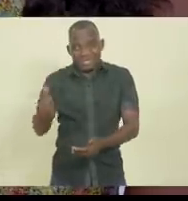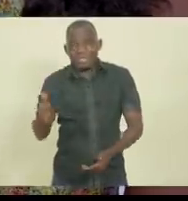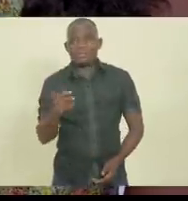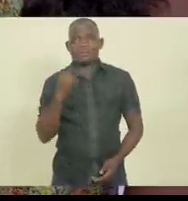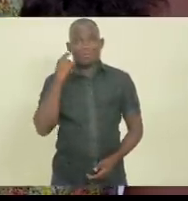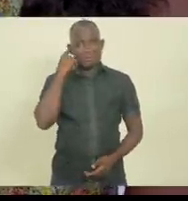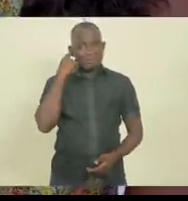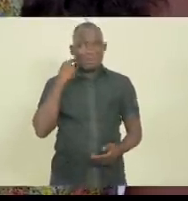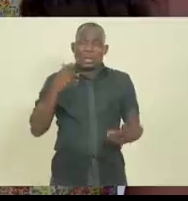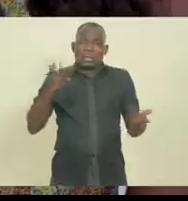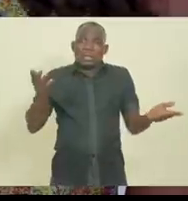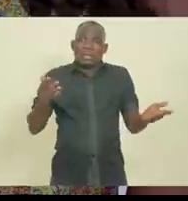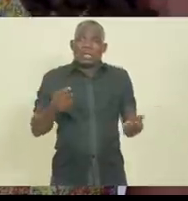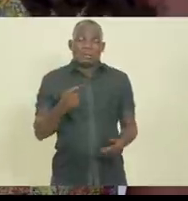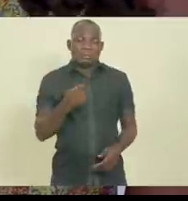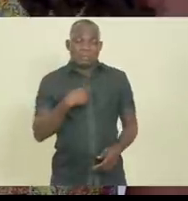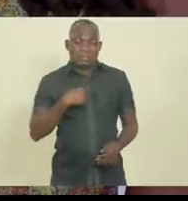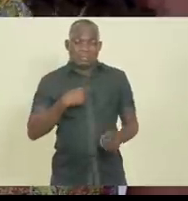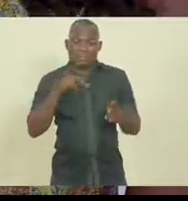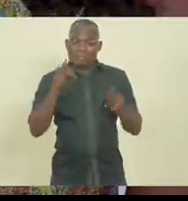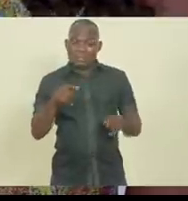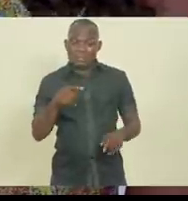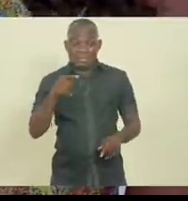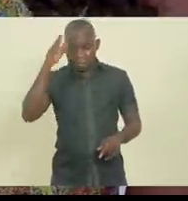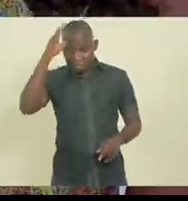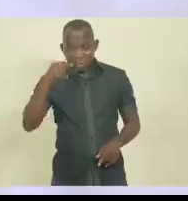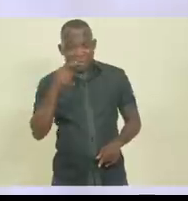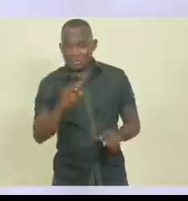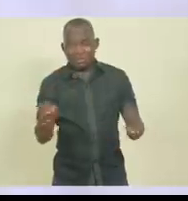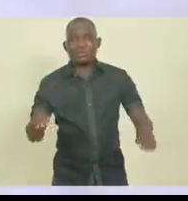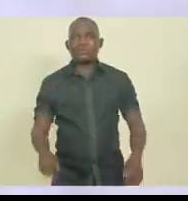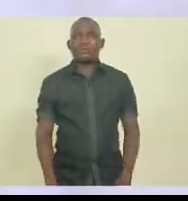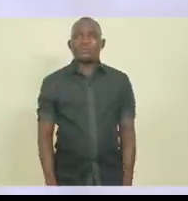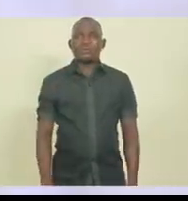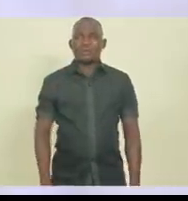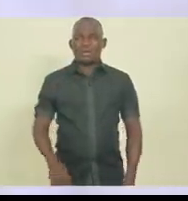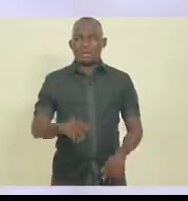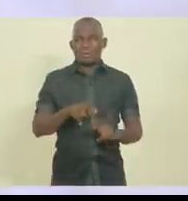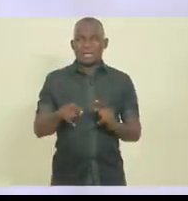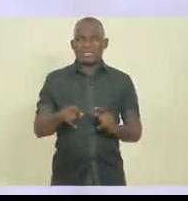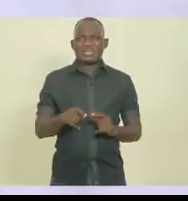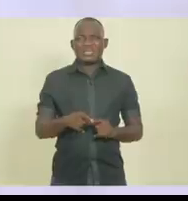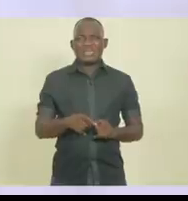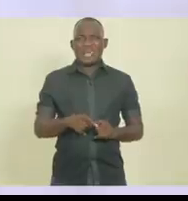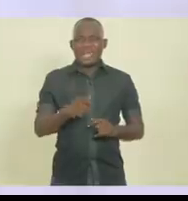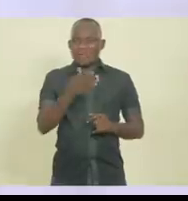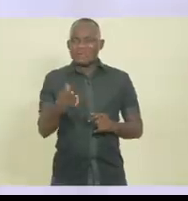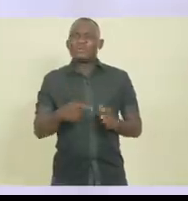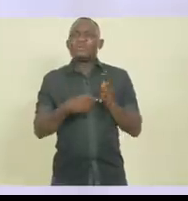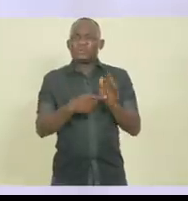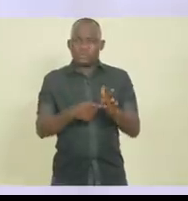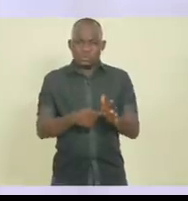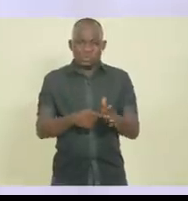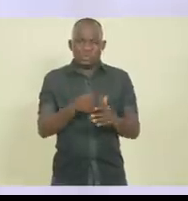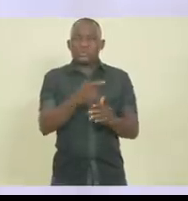Well, technically, I didn't see anything whilst I was there. But there were signs. Signs? What